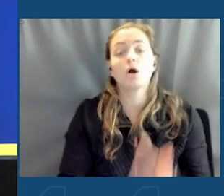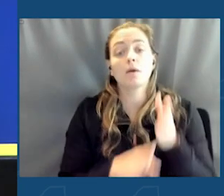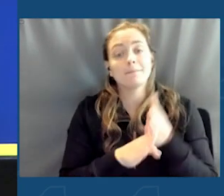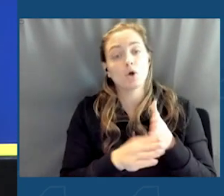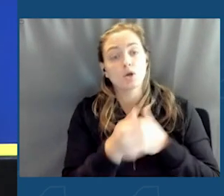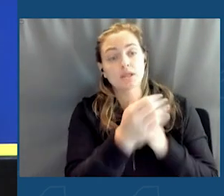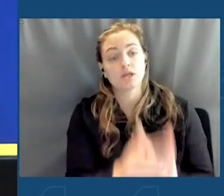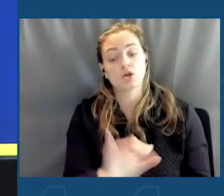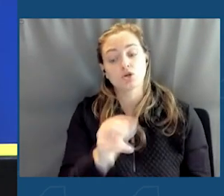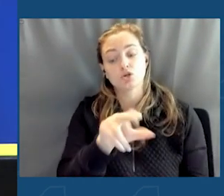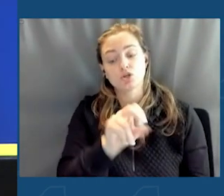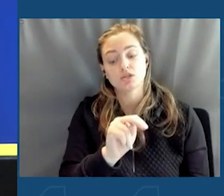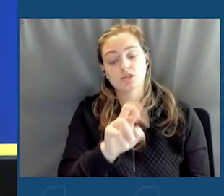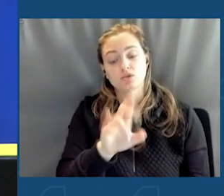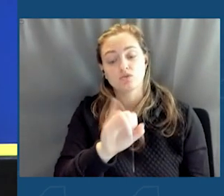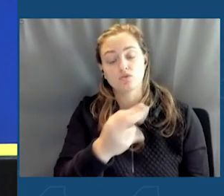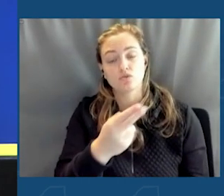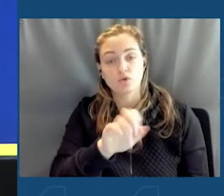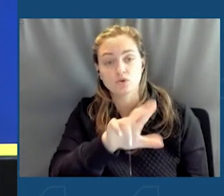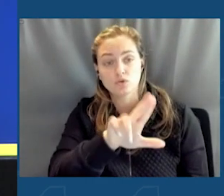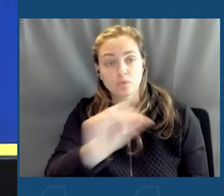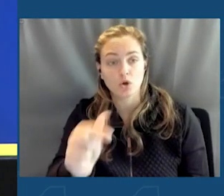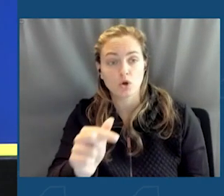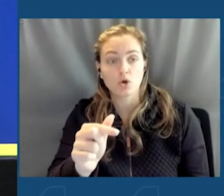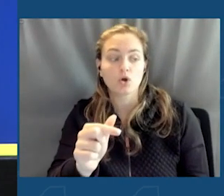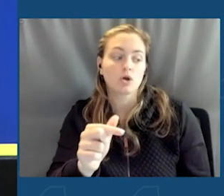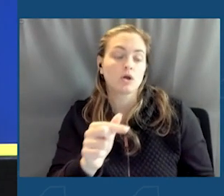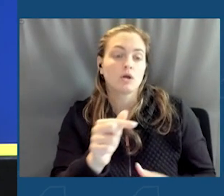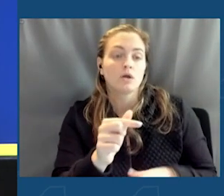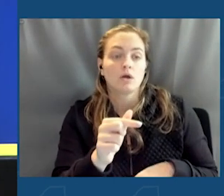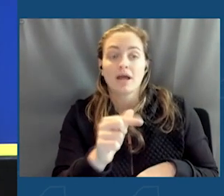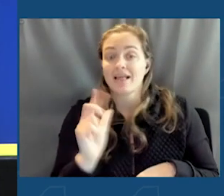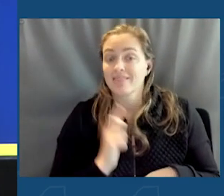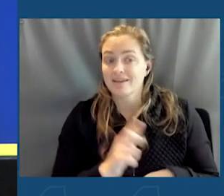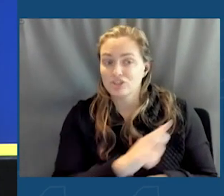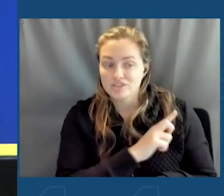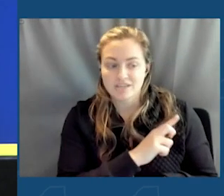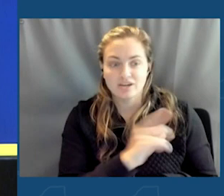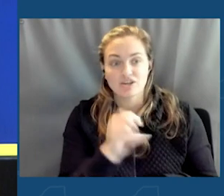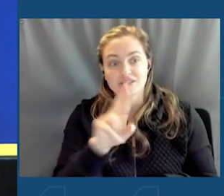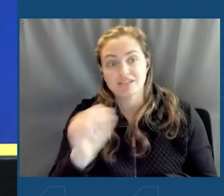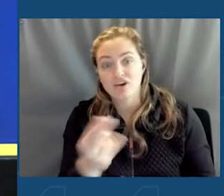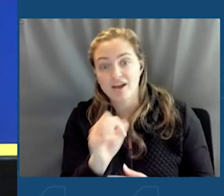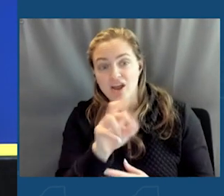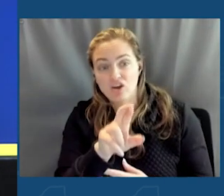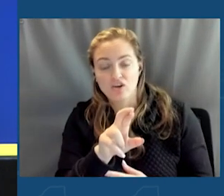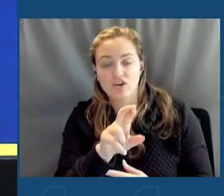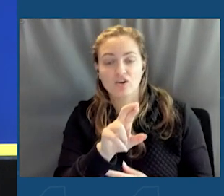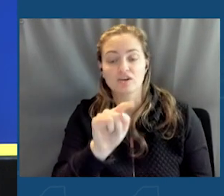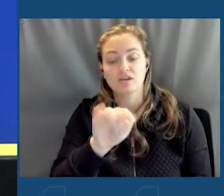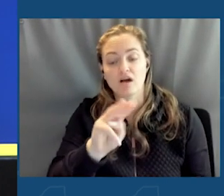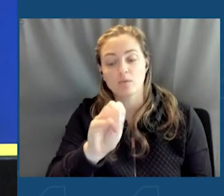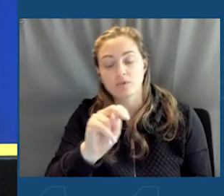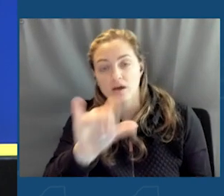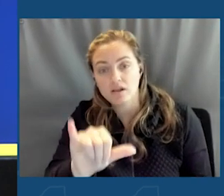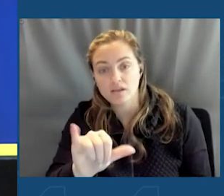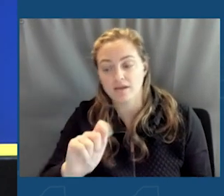here. Legislator Sarah Anker, Legislator Tom Donnelly, Legislator Al